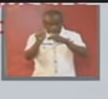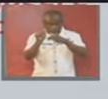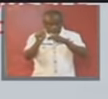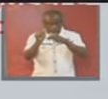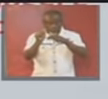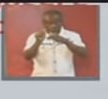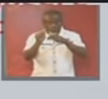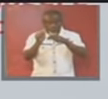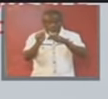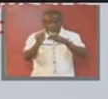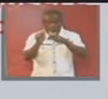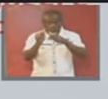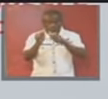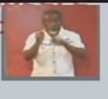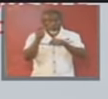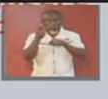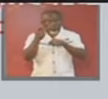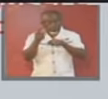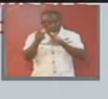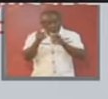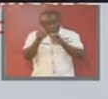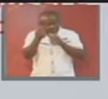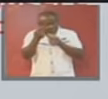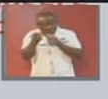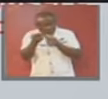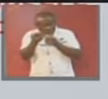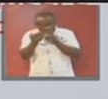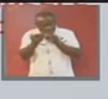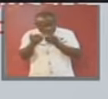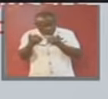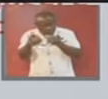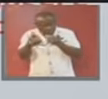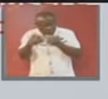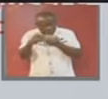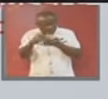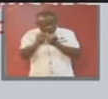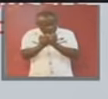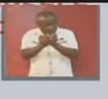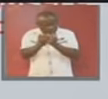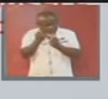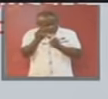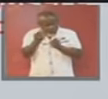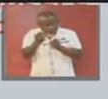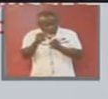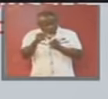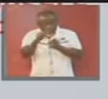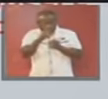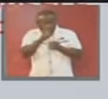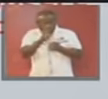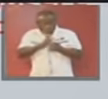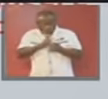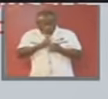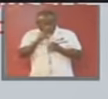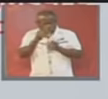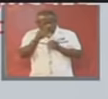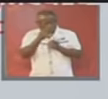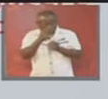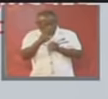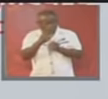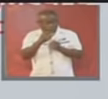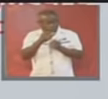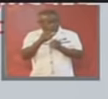have been recently repatriated and from our migrant population who meet the clinical